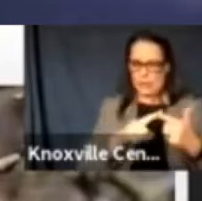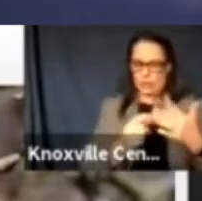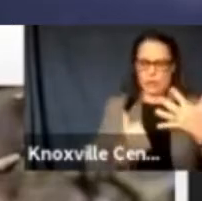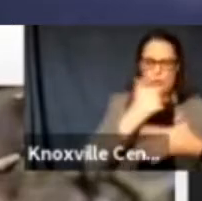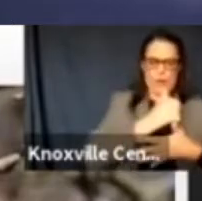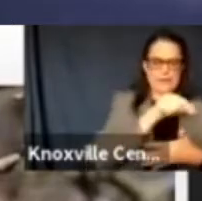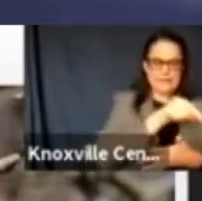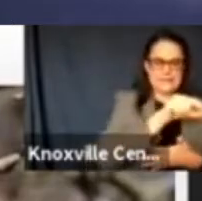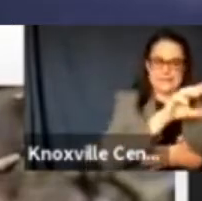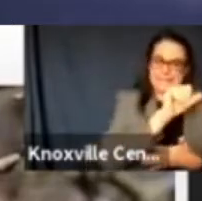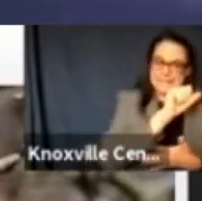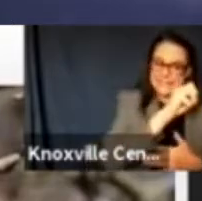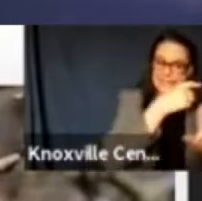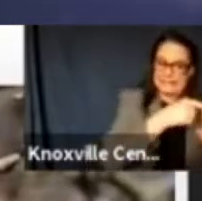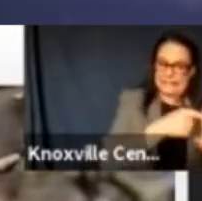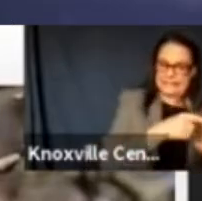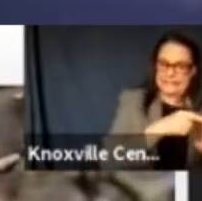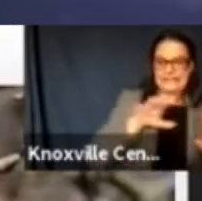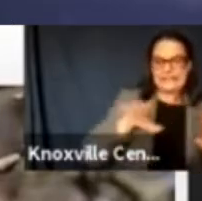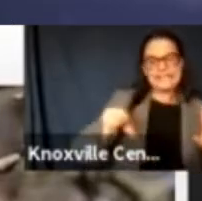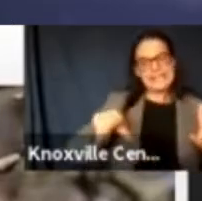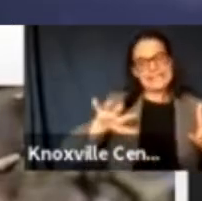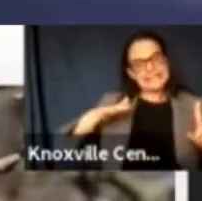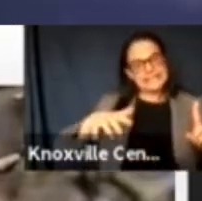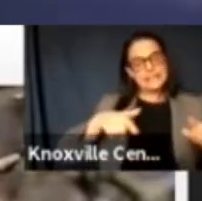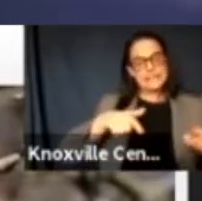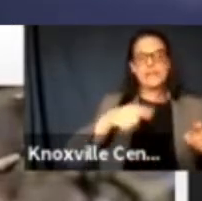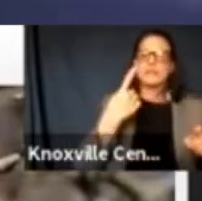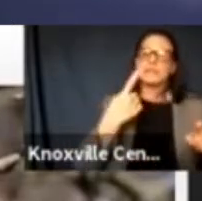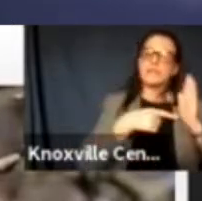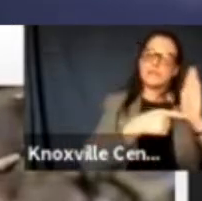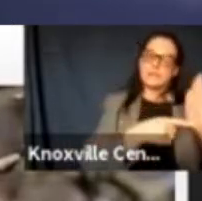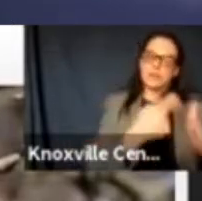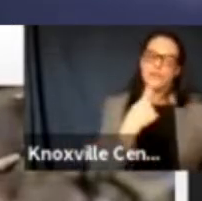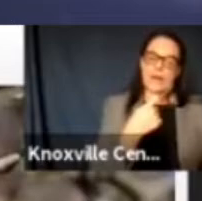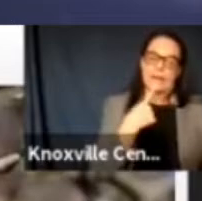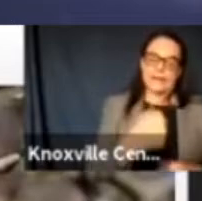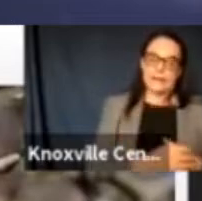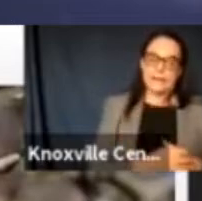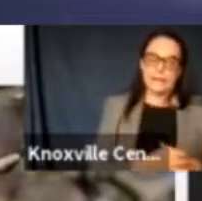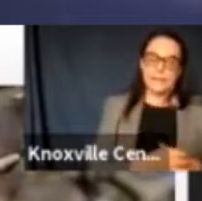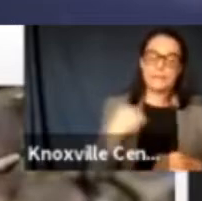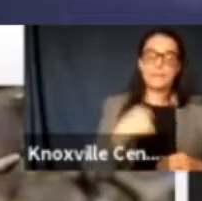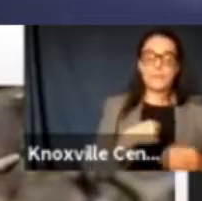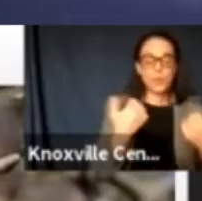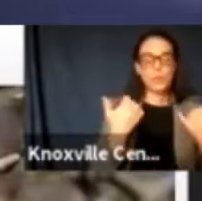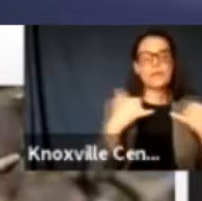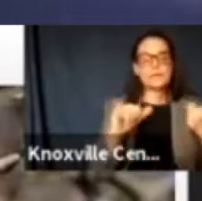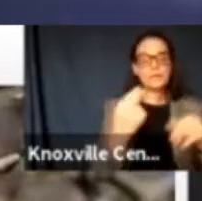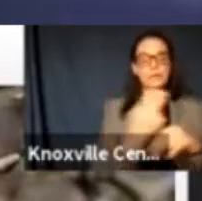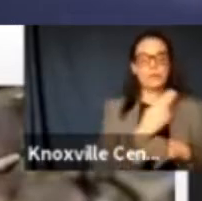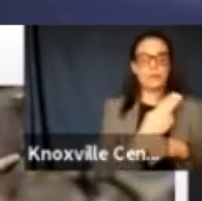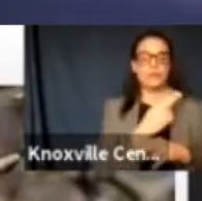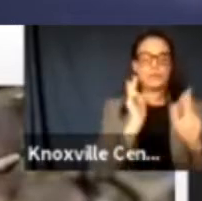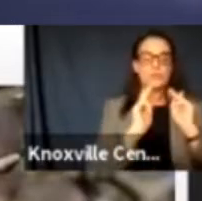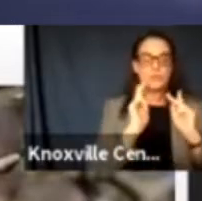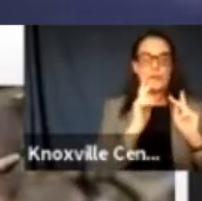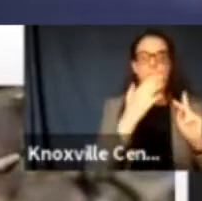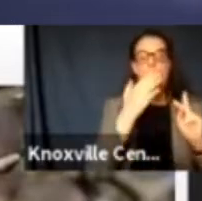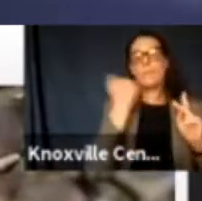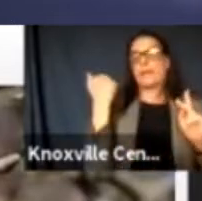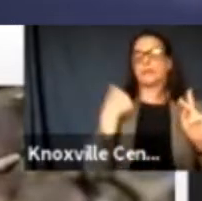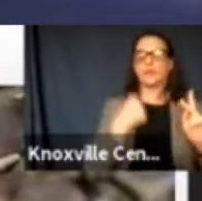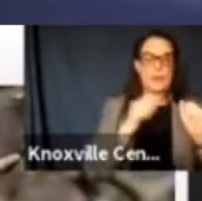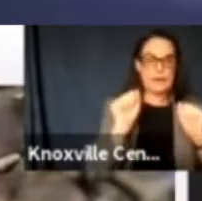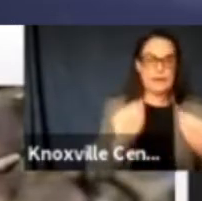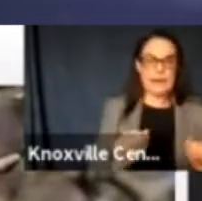case investigations and contact tracing, we are representing this benchmark as red. We continue to use our resources in the best way we